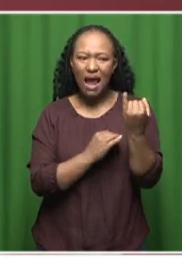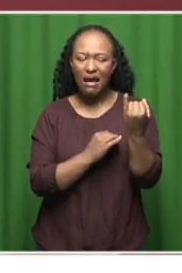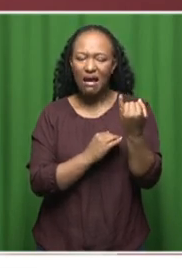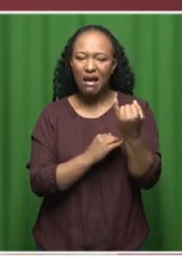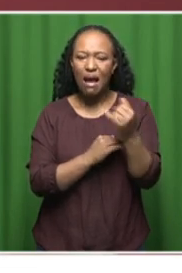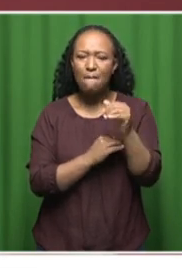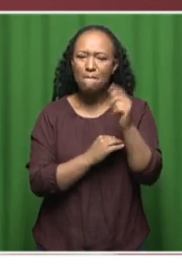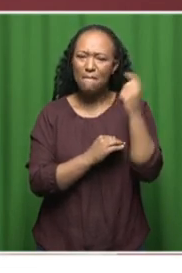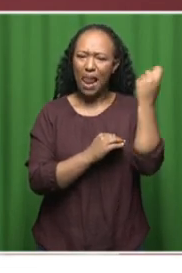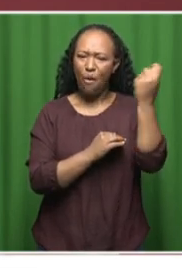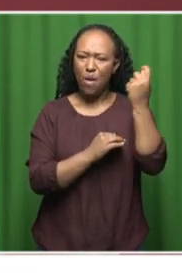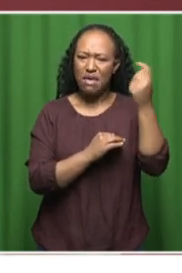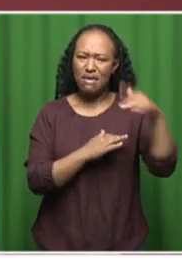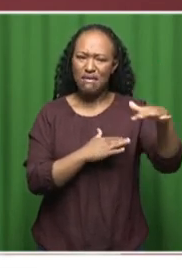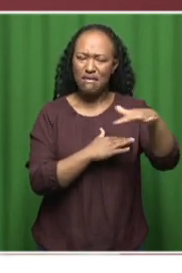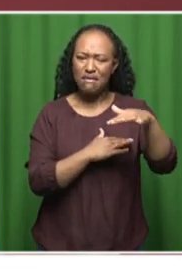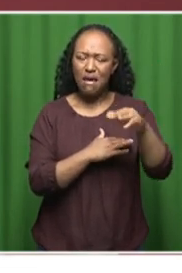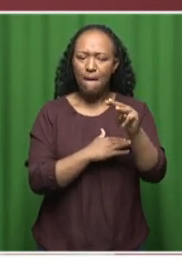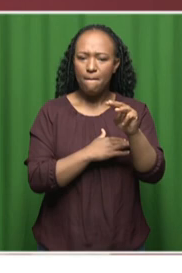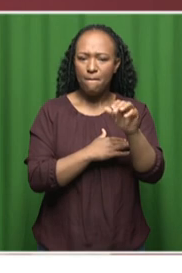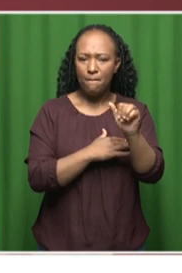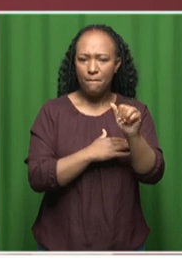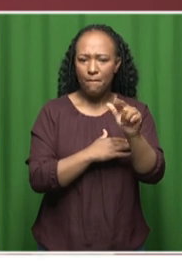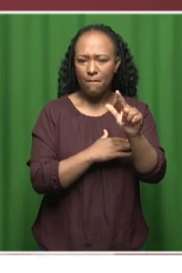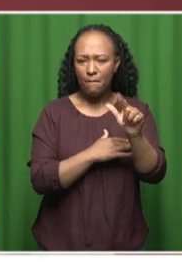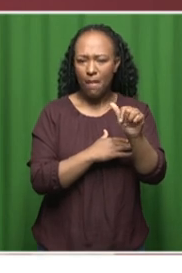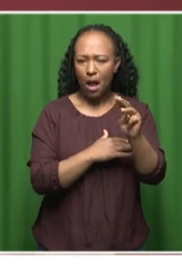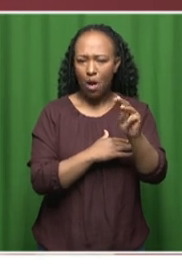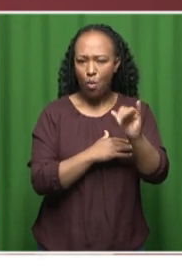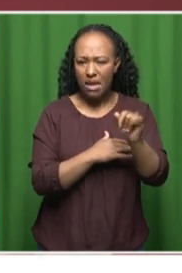very underdeveloped. And we know around